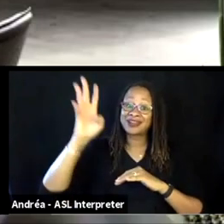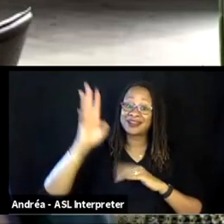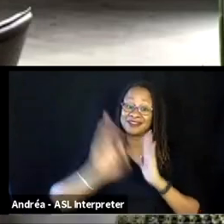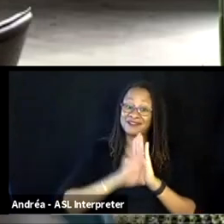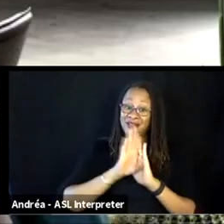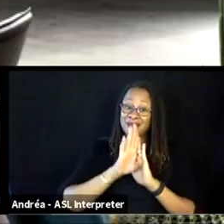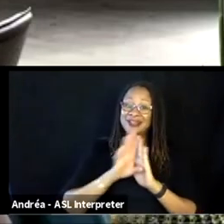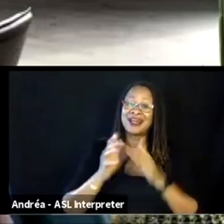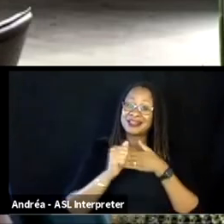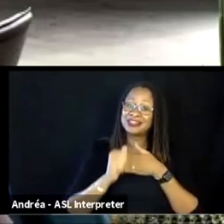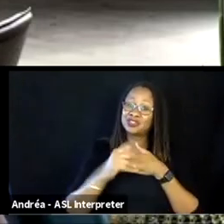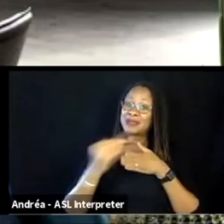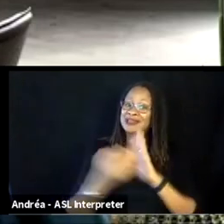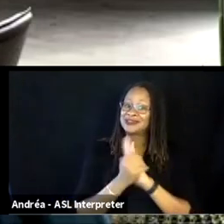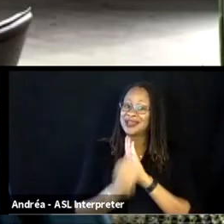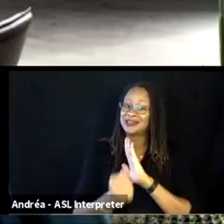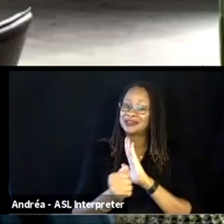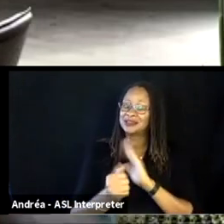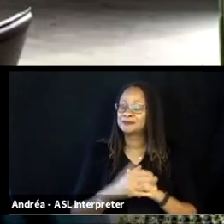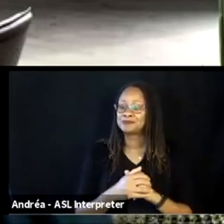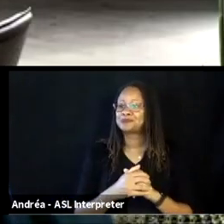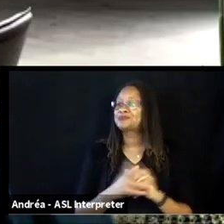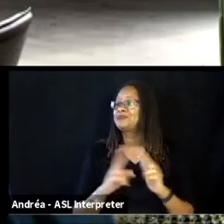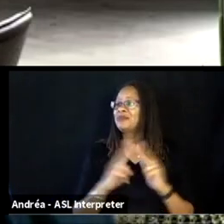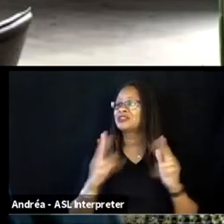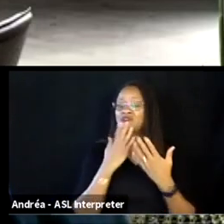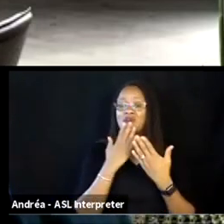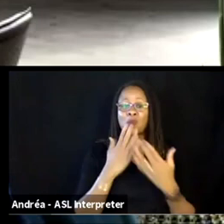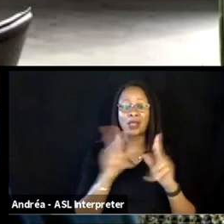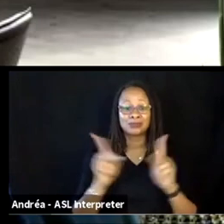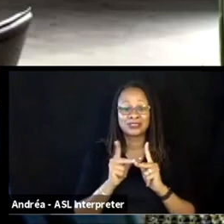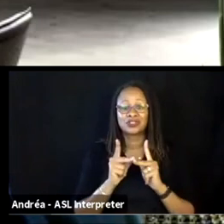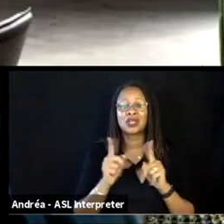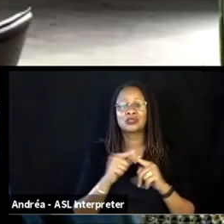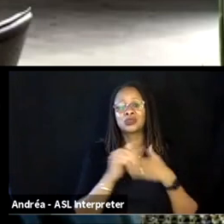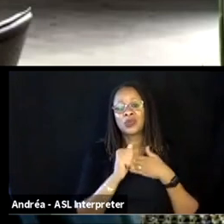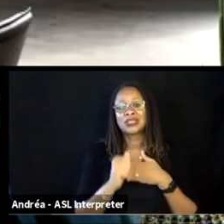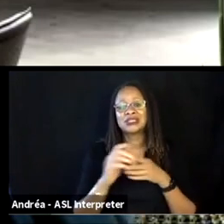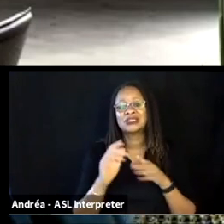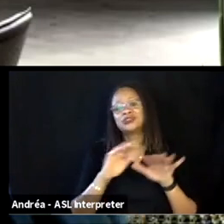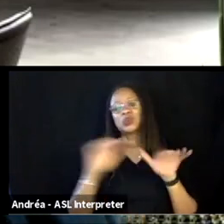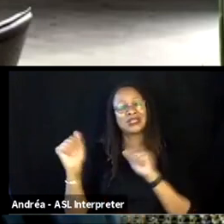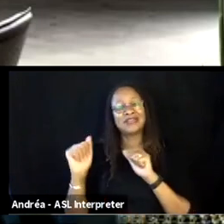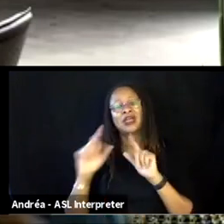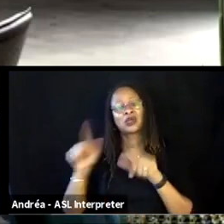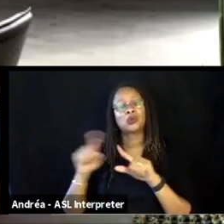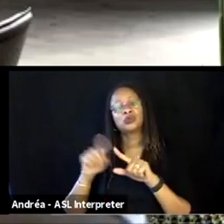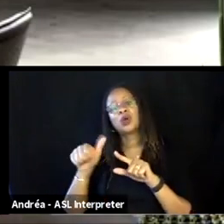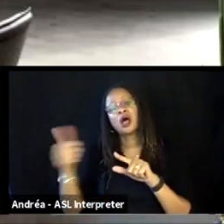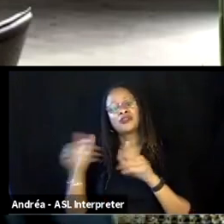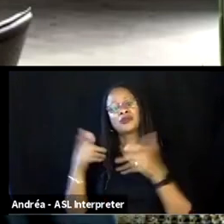leadership. And that talent is very well positioned to leave to go to other big organizations. So it's not